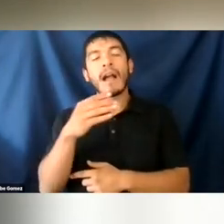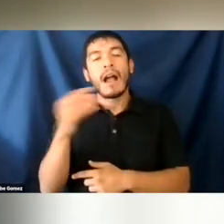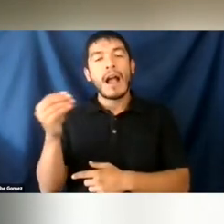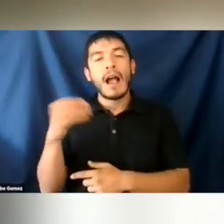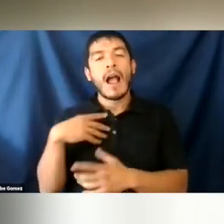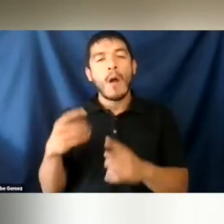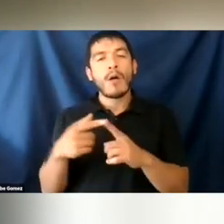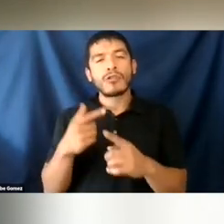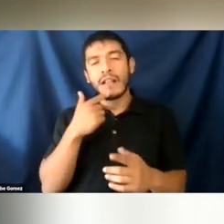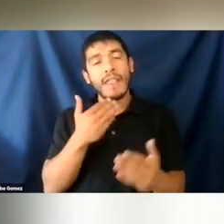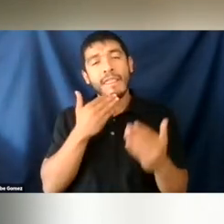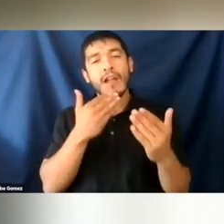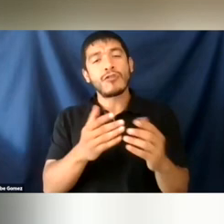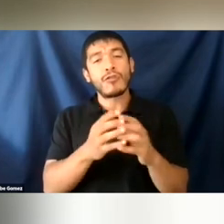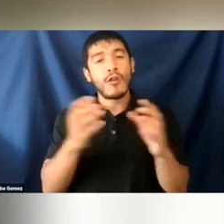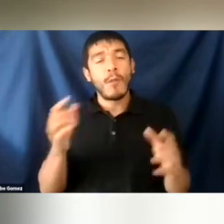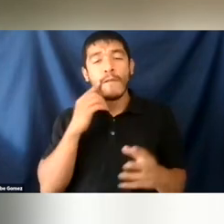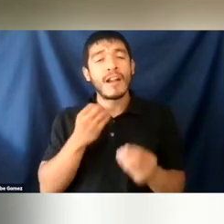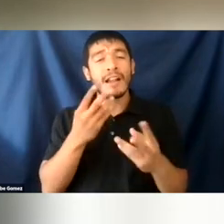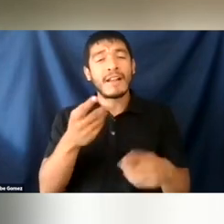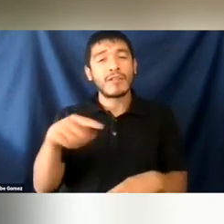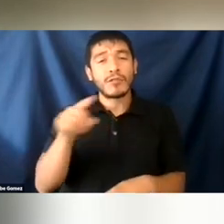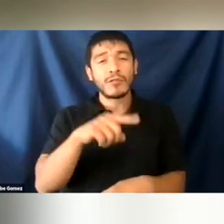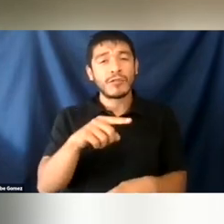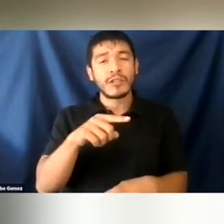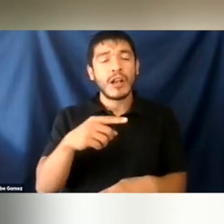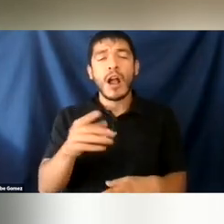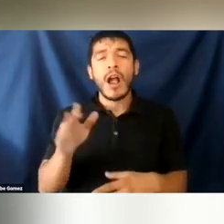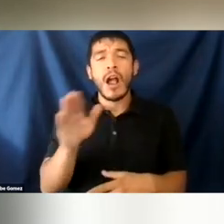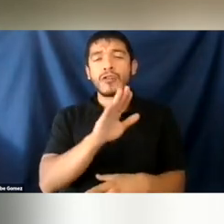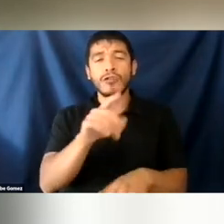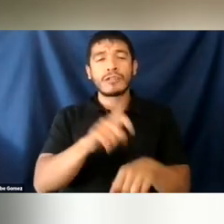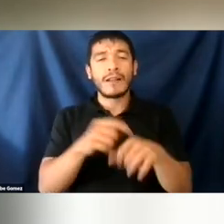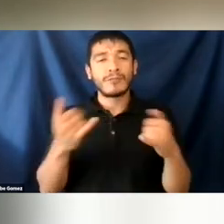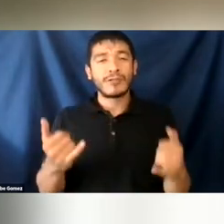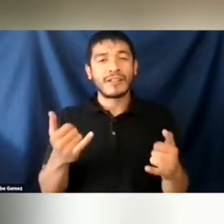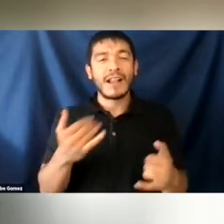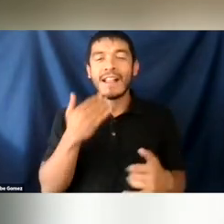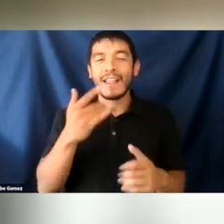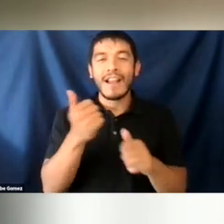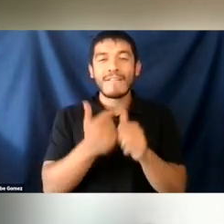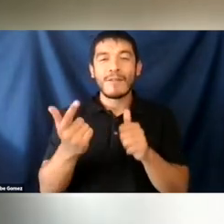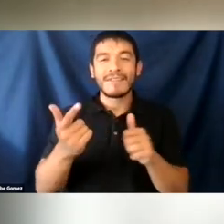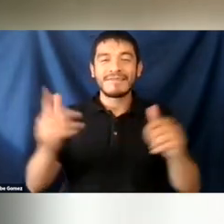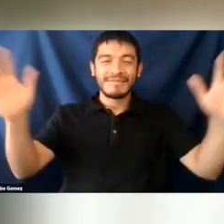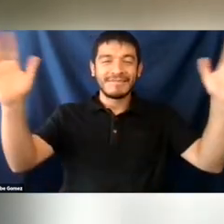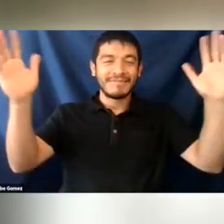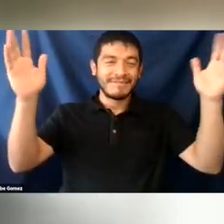just wanted to say thank you so much for giving us your time today. Thanks, everyone.